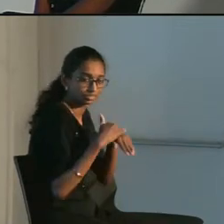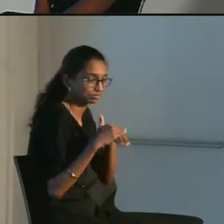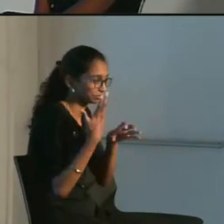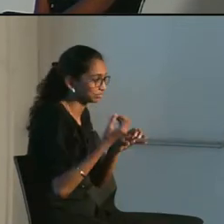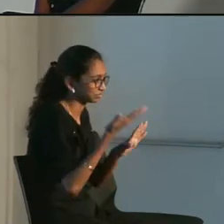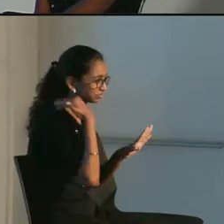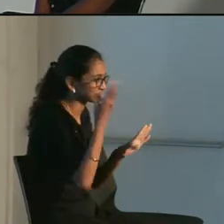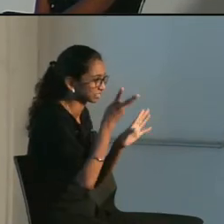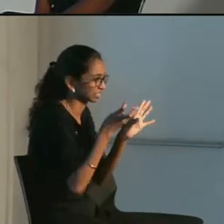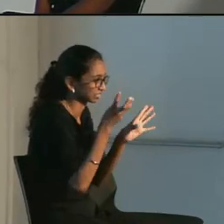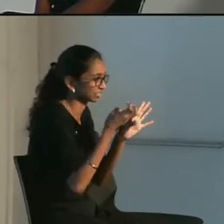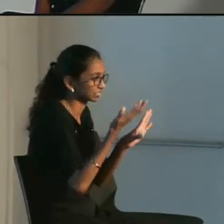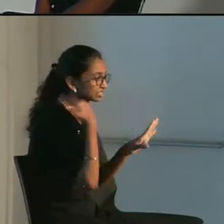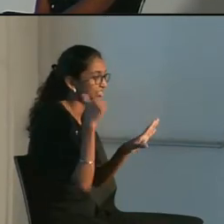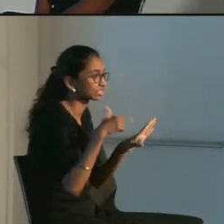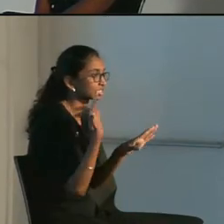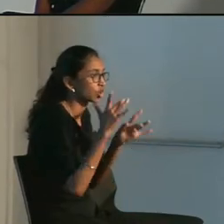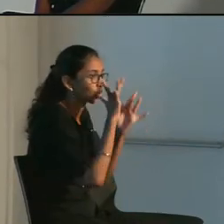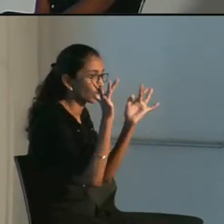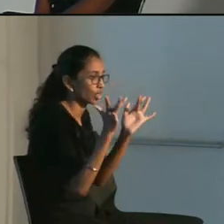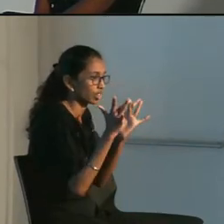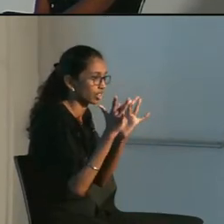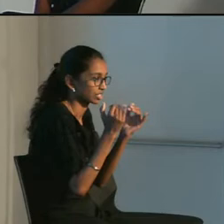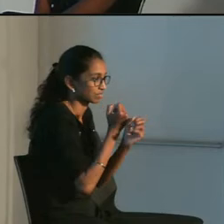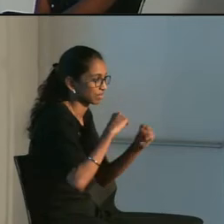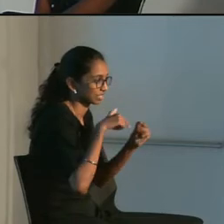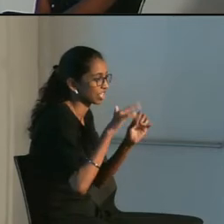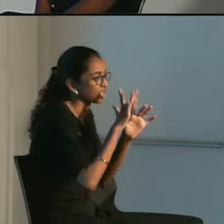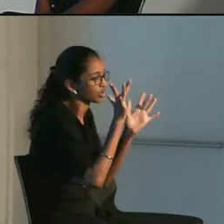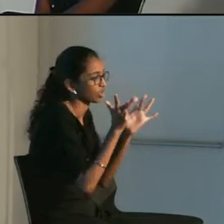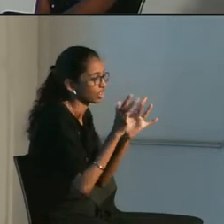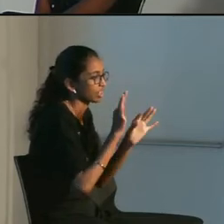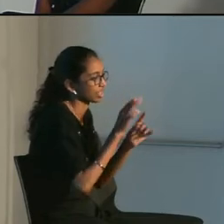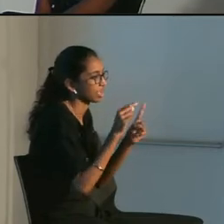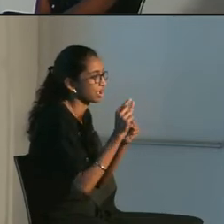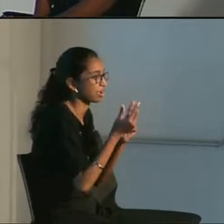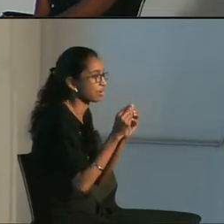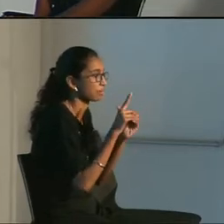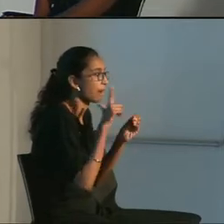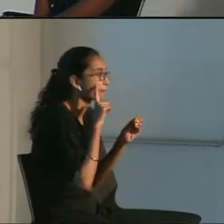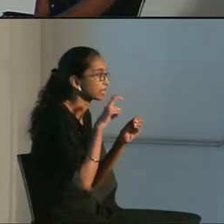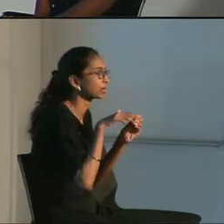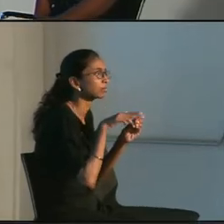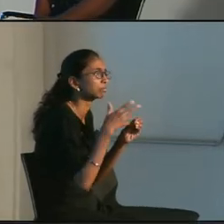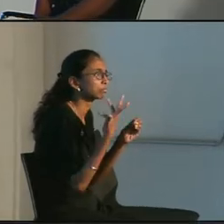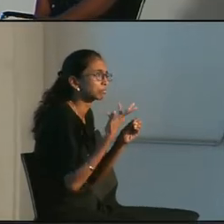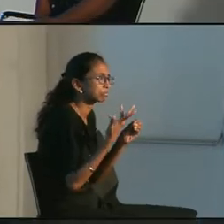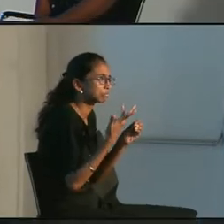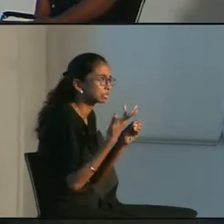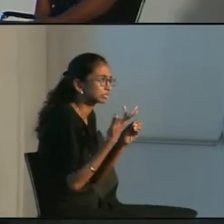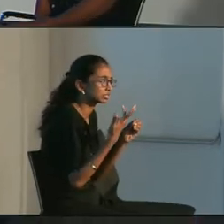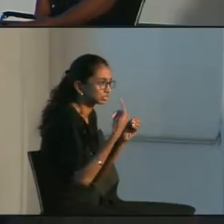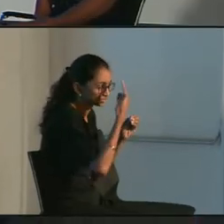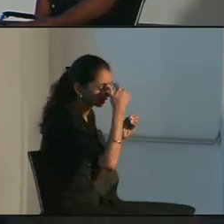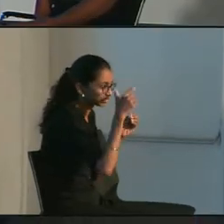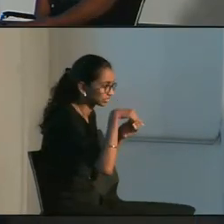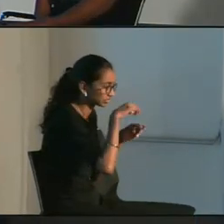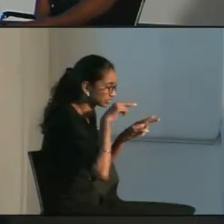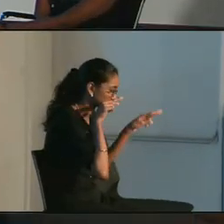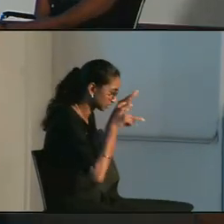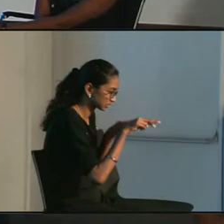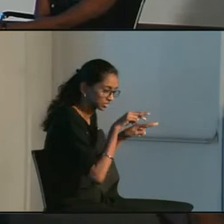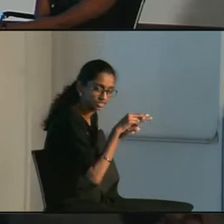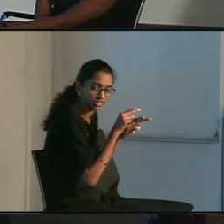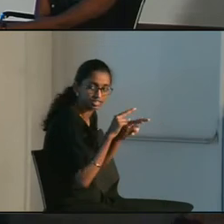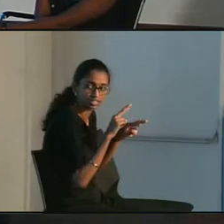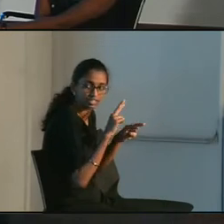about 2 years, is the online space and the online publics and what that means to look at the fissures which